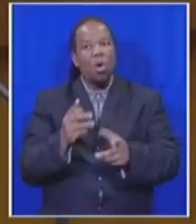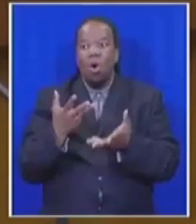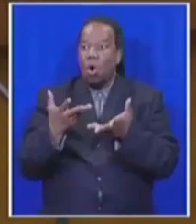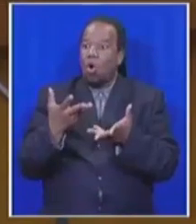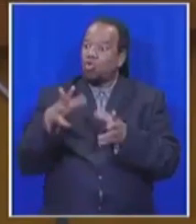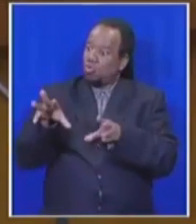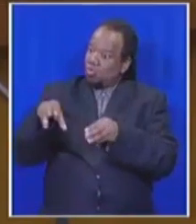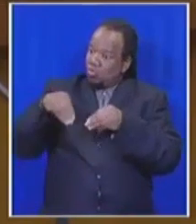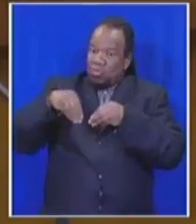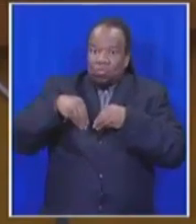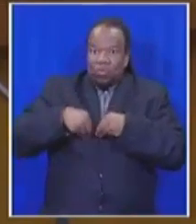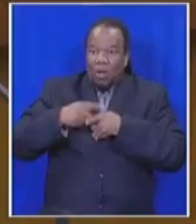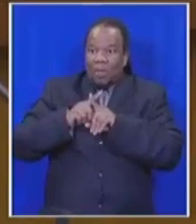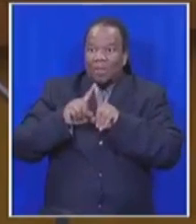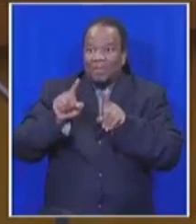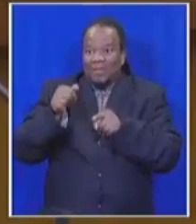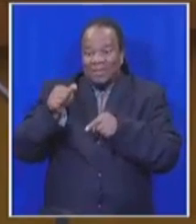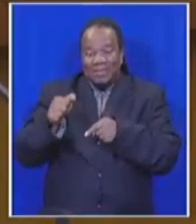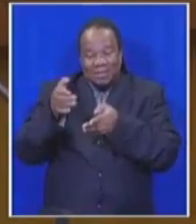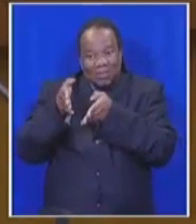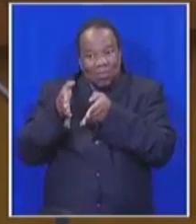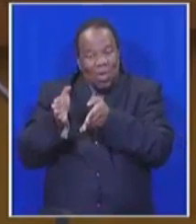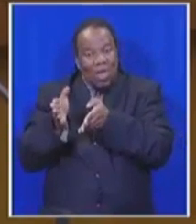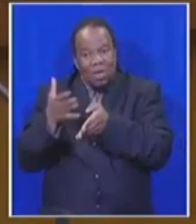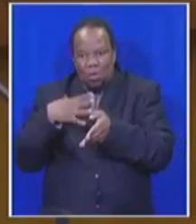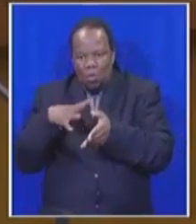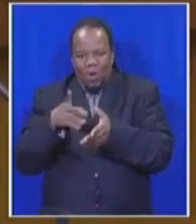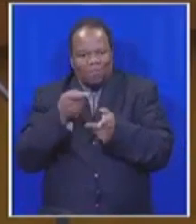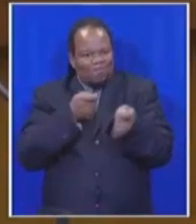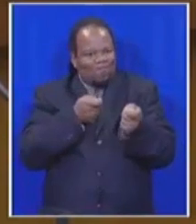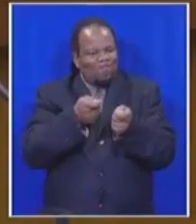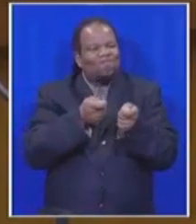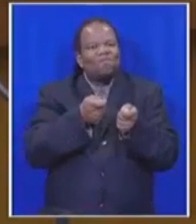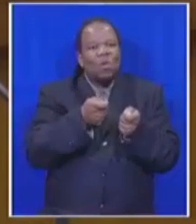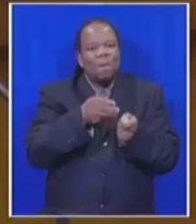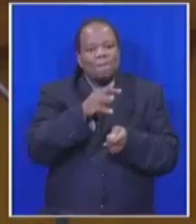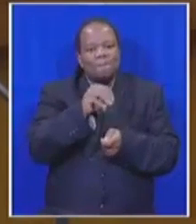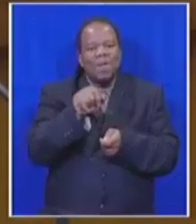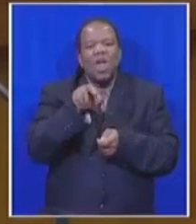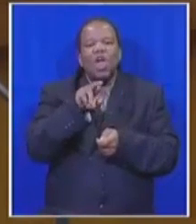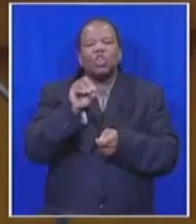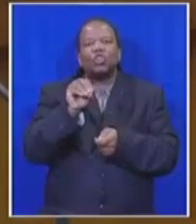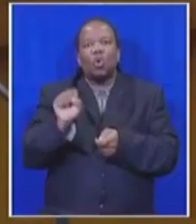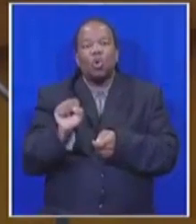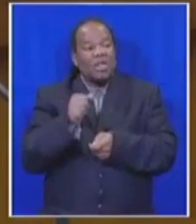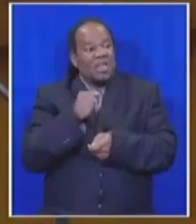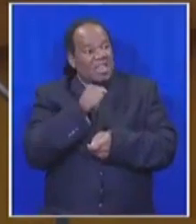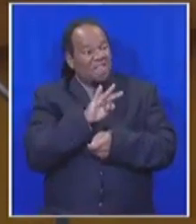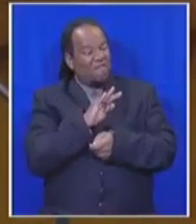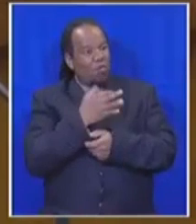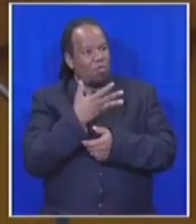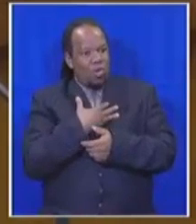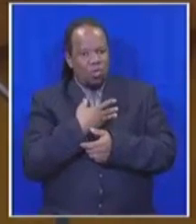EFF's extremism as a condition for governing the metros. Had we been power mongers, we would